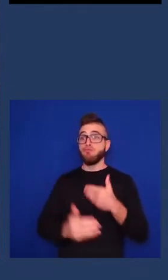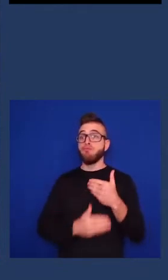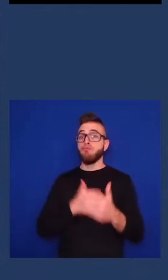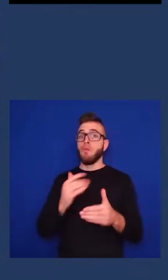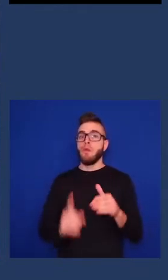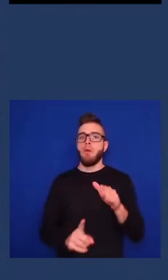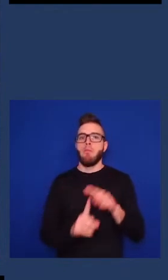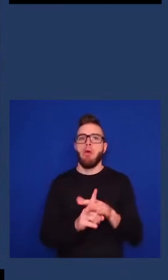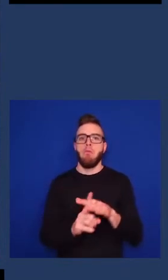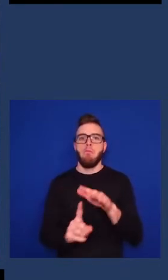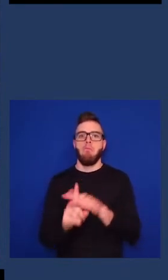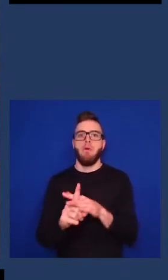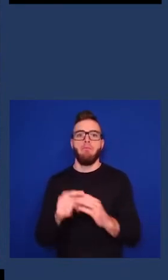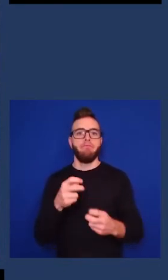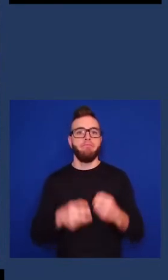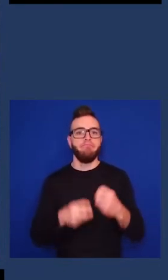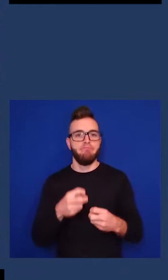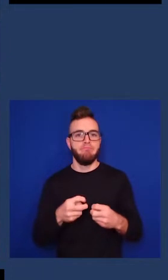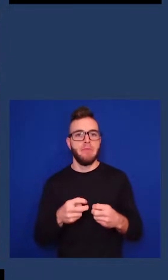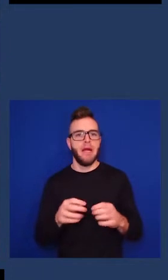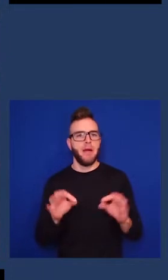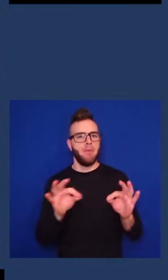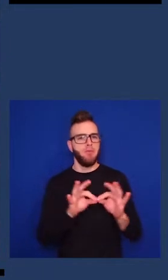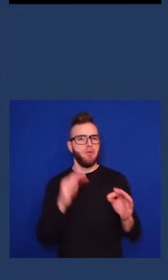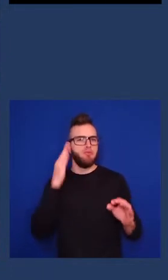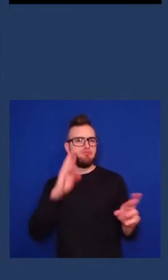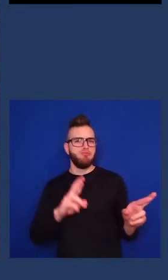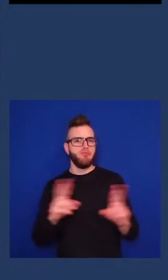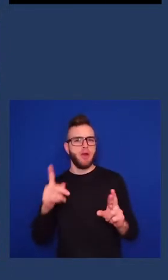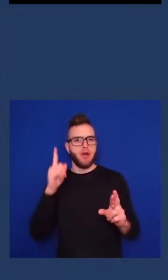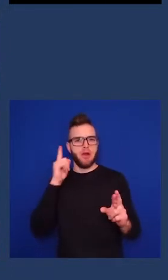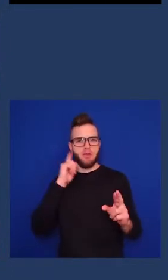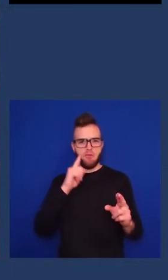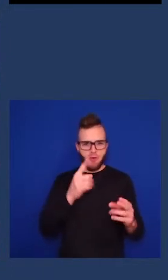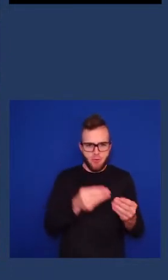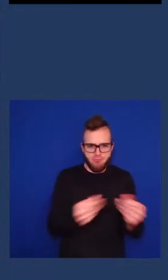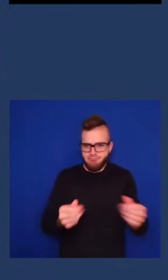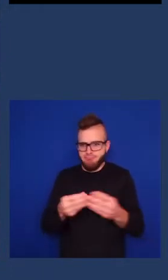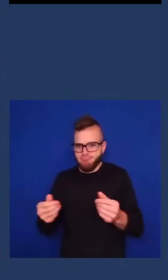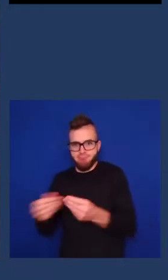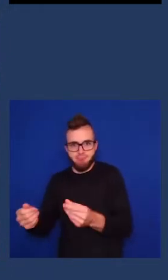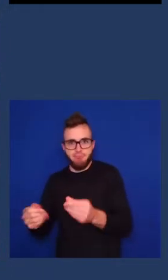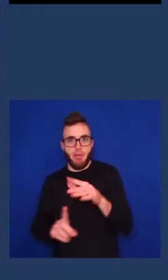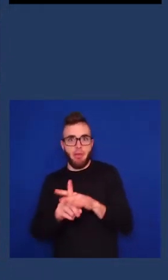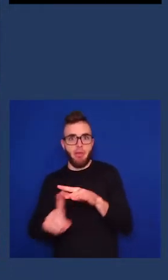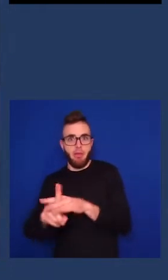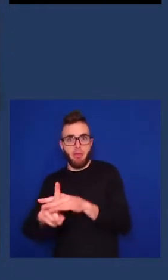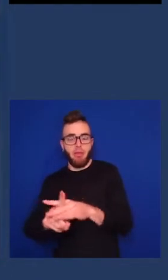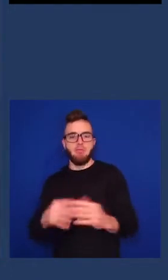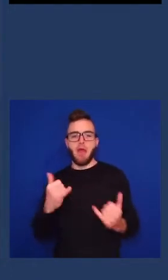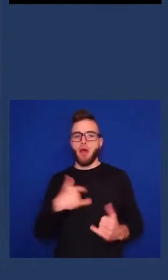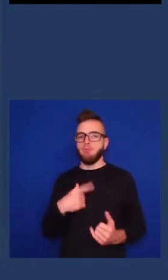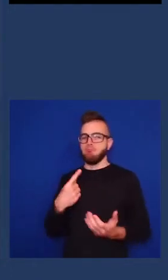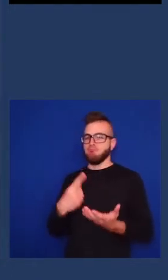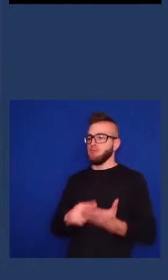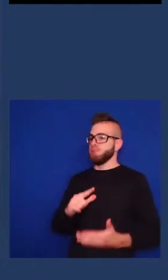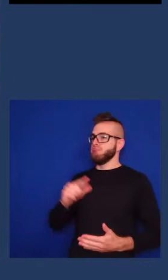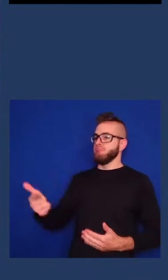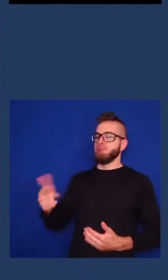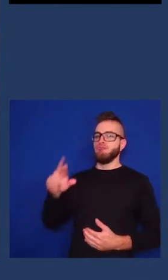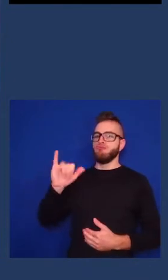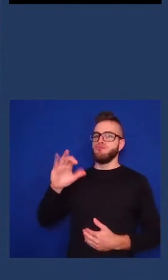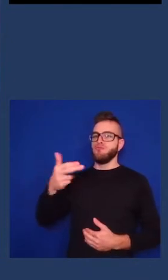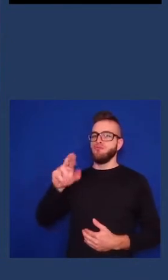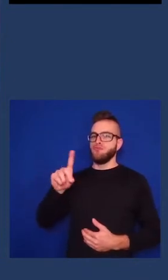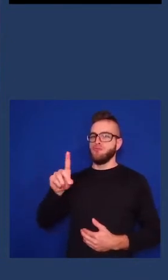difficulties or issues arise, you will want to know how to best troubleshoot. So I'm going to go ahead and pass it off to Richard to